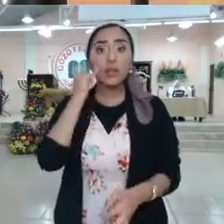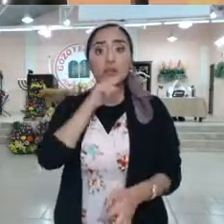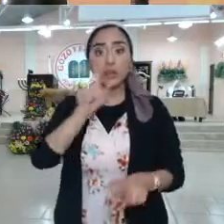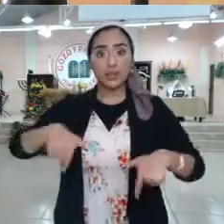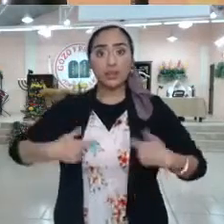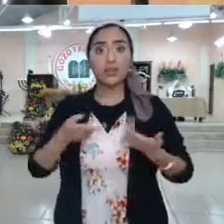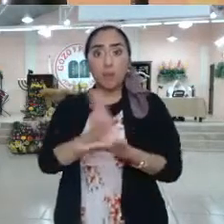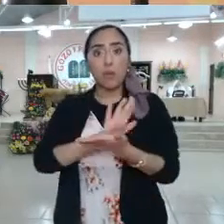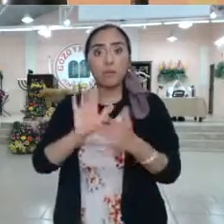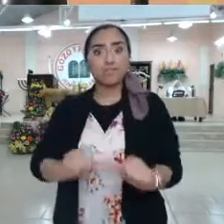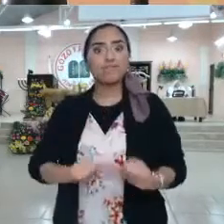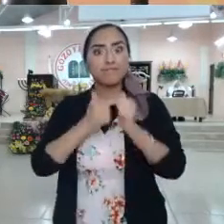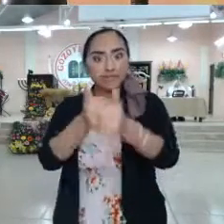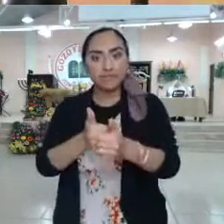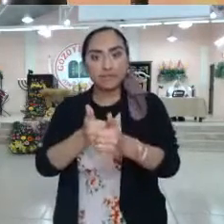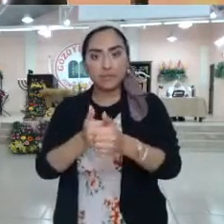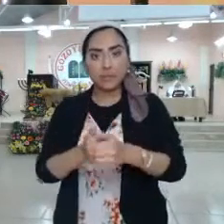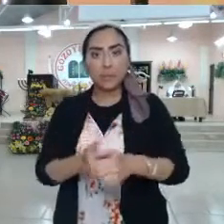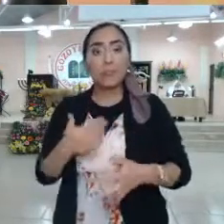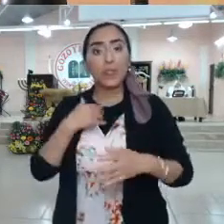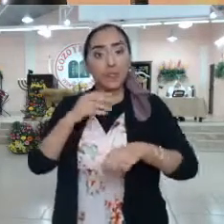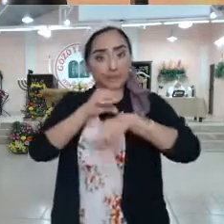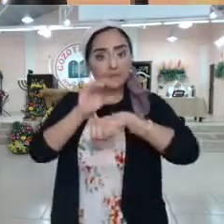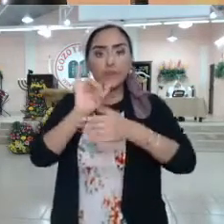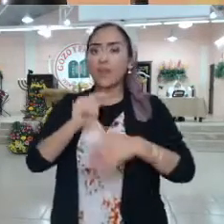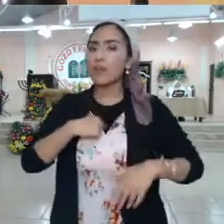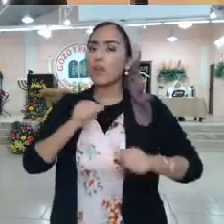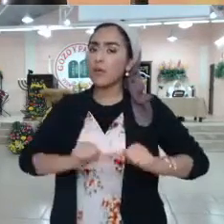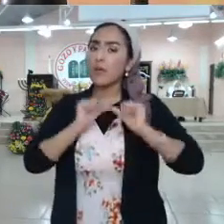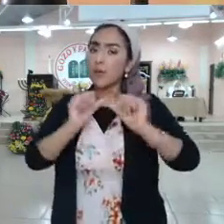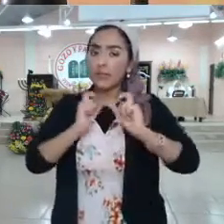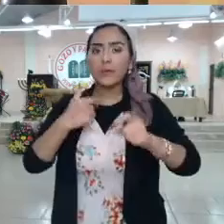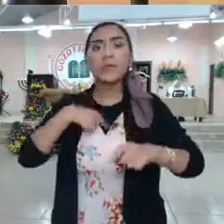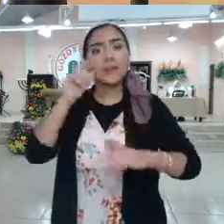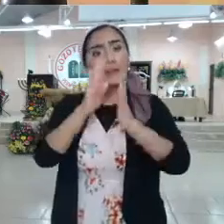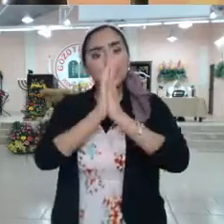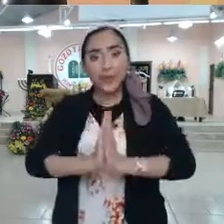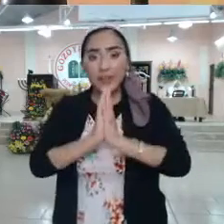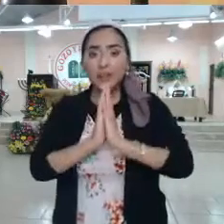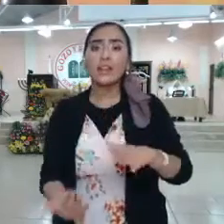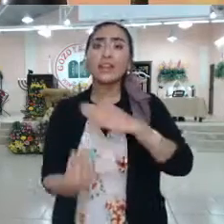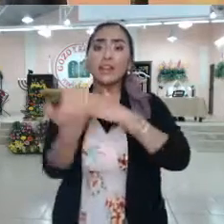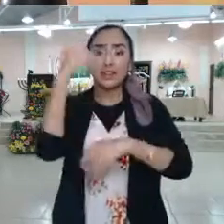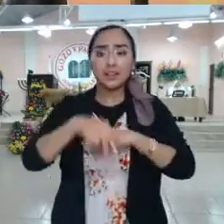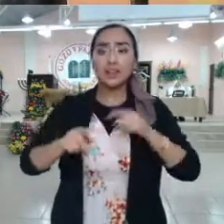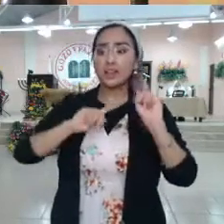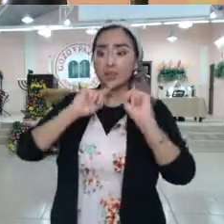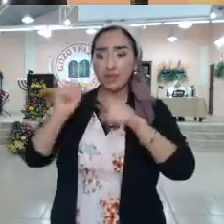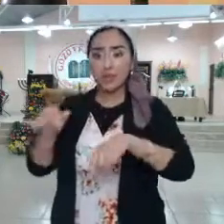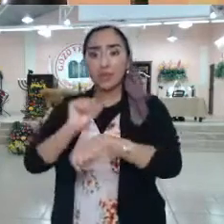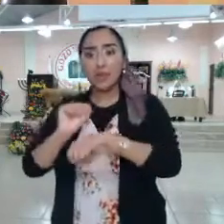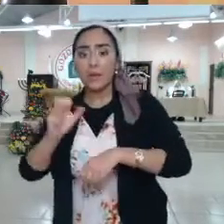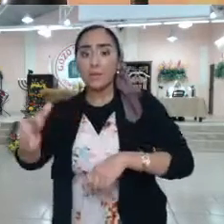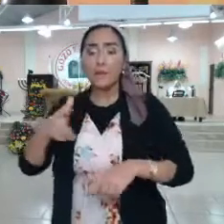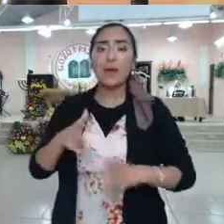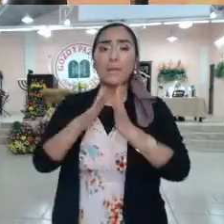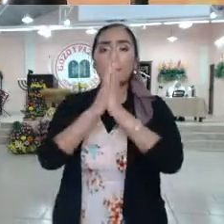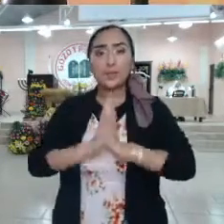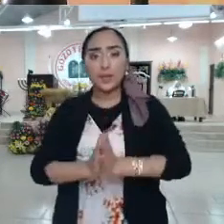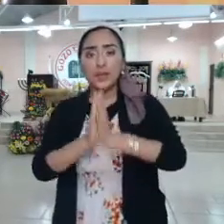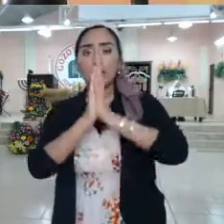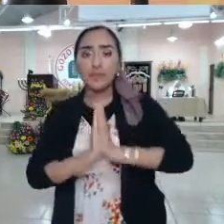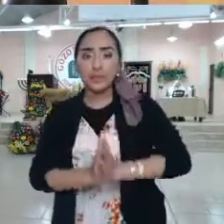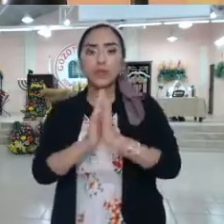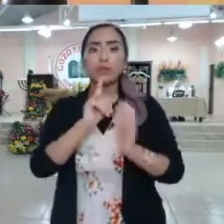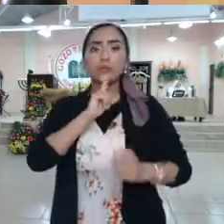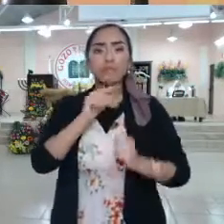depends on you and you stay in holiness. The advice that I always give, let's pray day and night. Go back to your work,